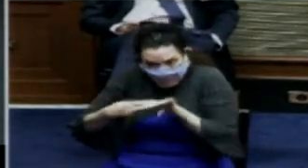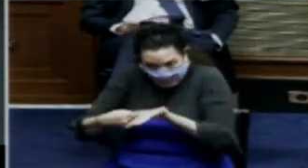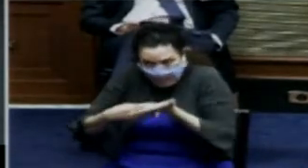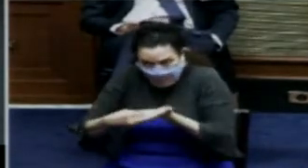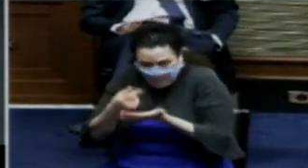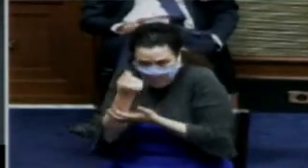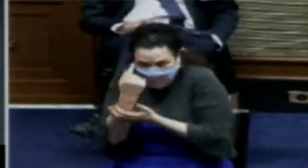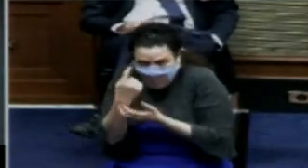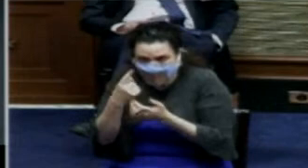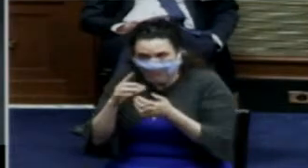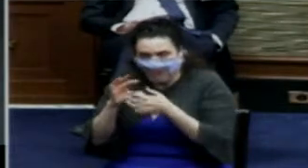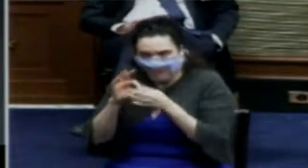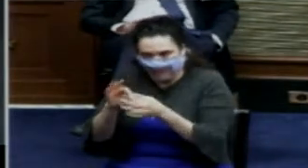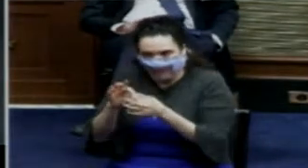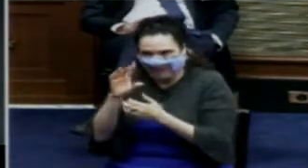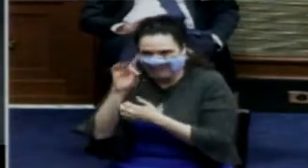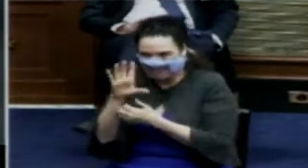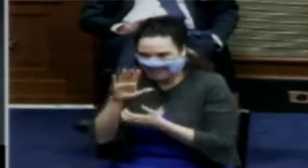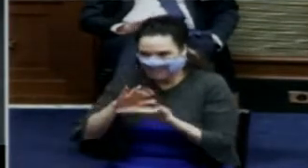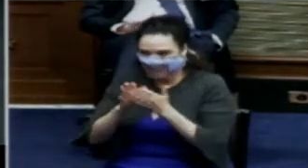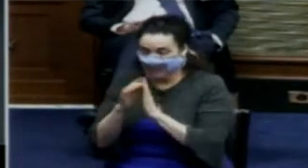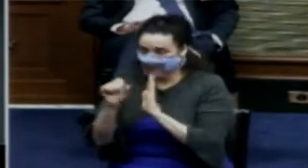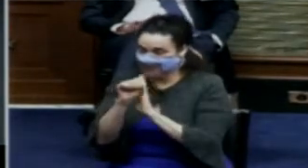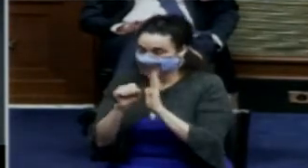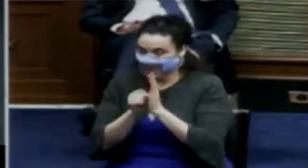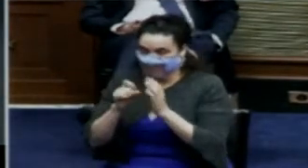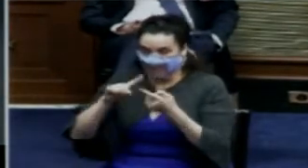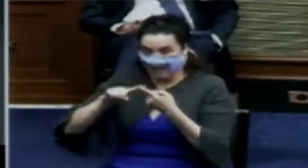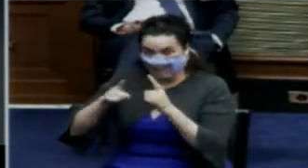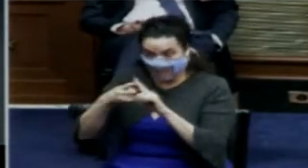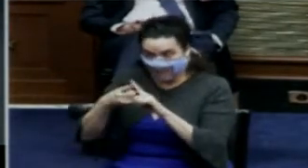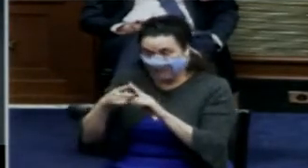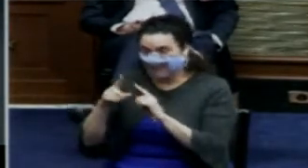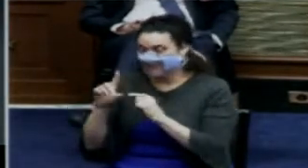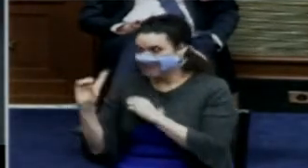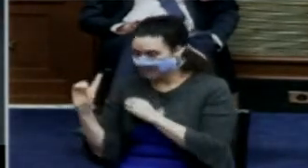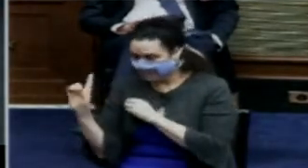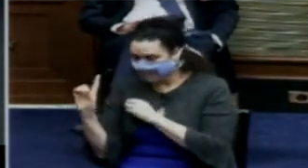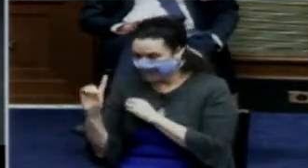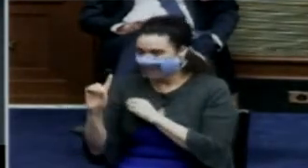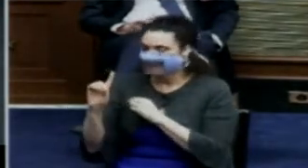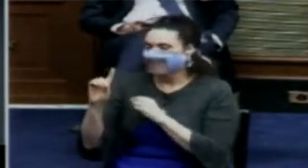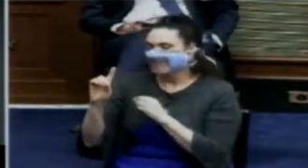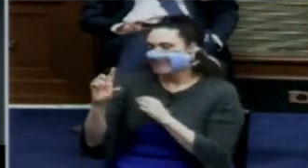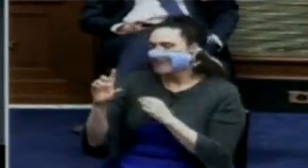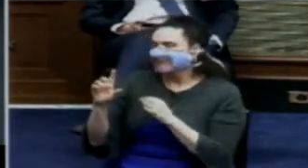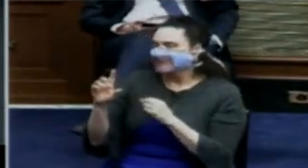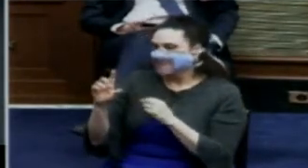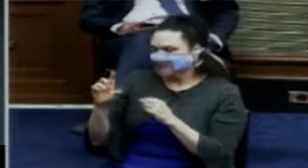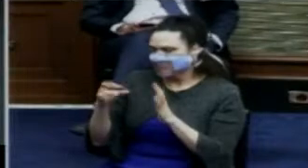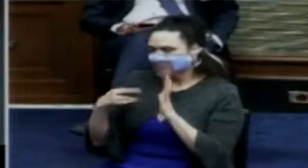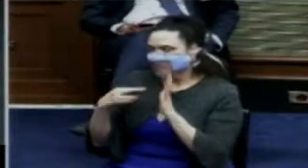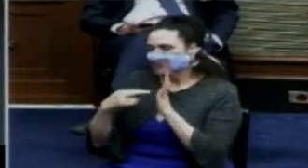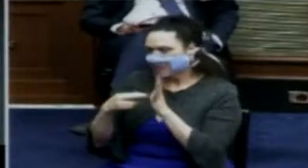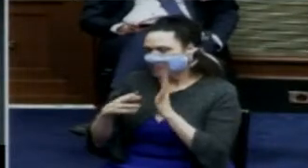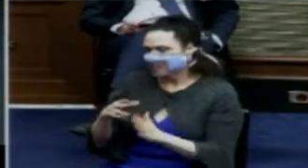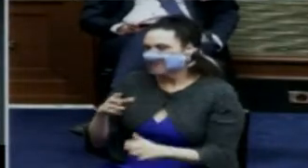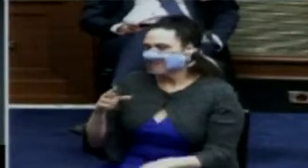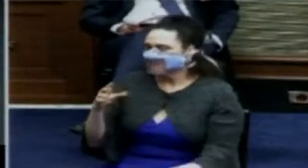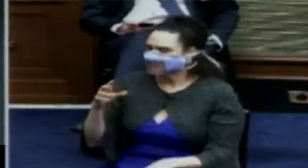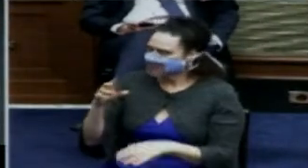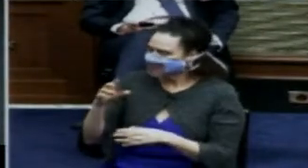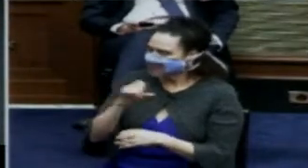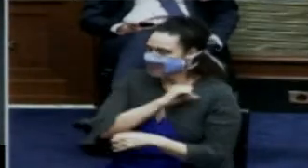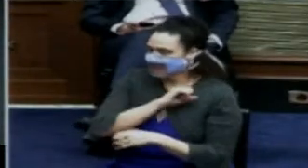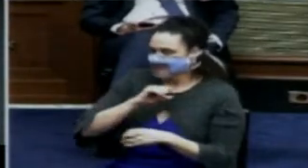statehood. My friend and colleague, Representative Raskin, compared it to let's make a deal with Puerto Rico and